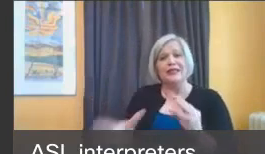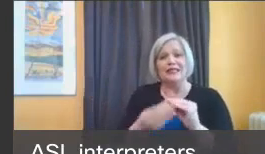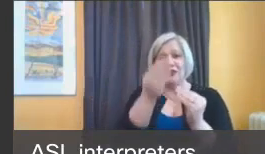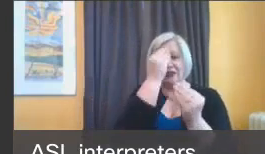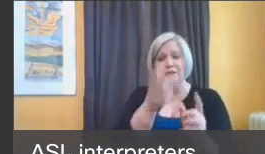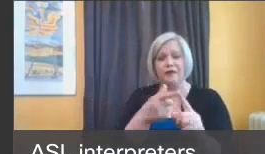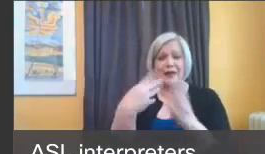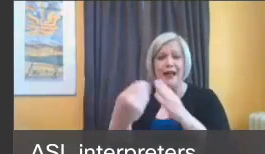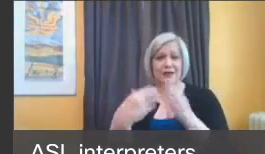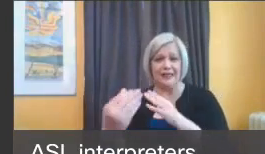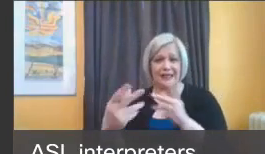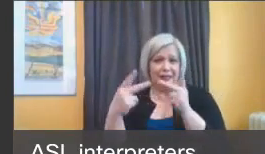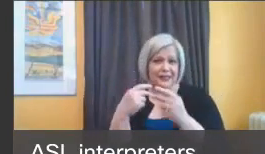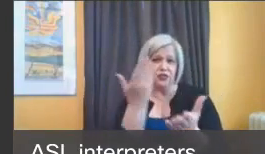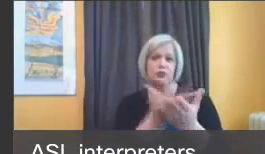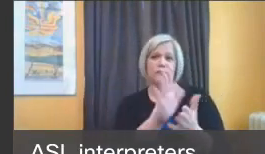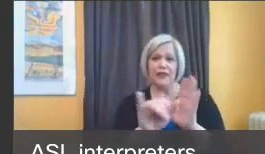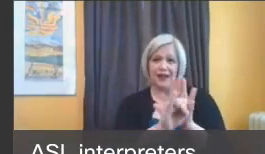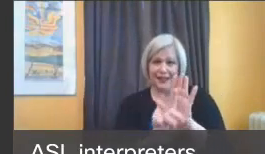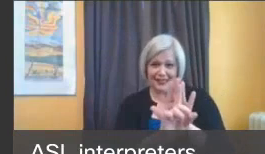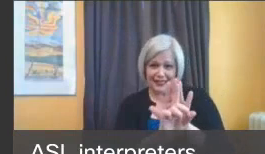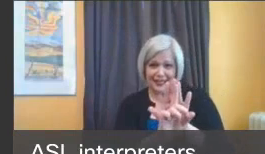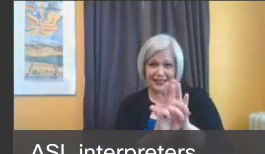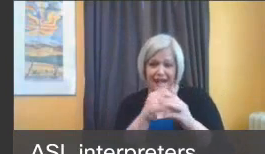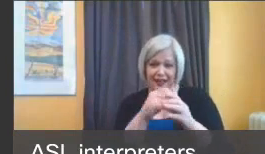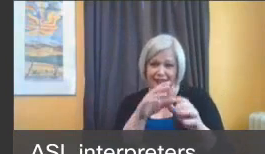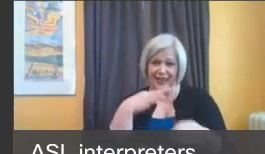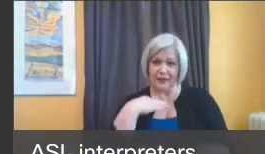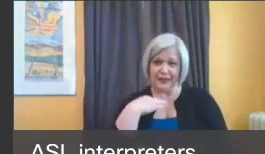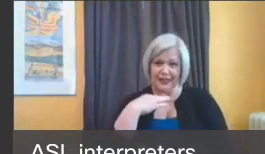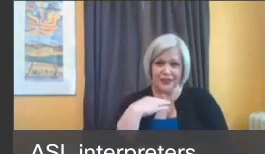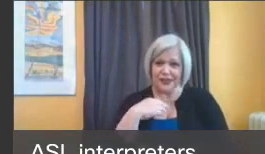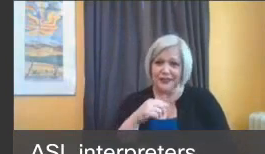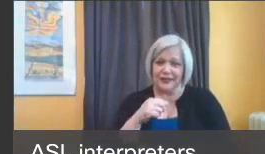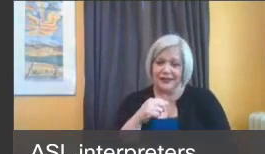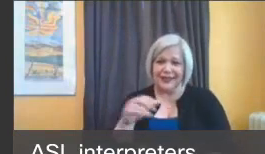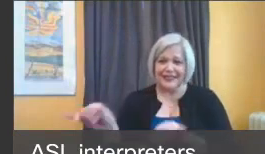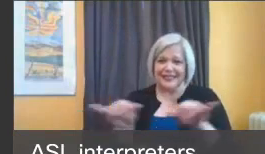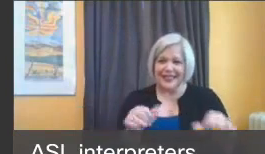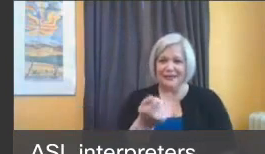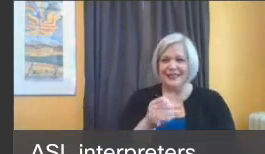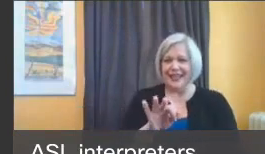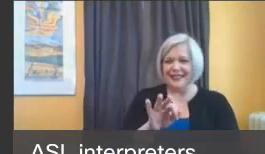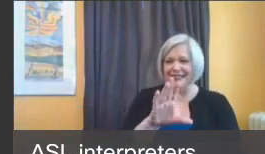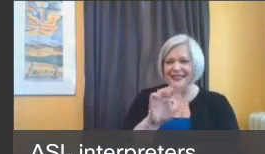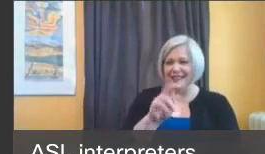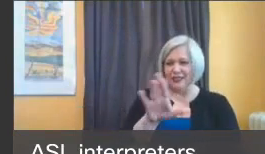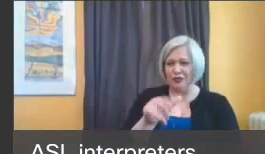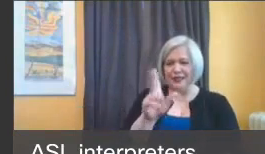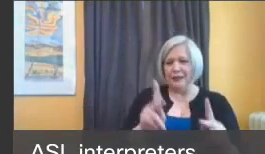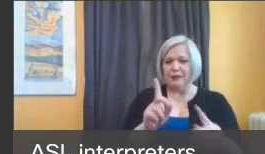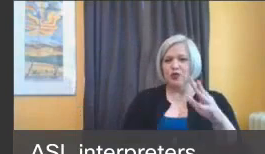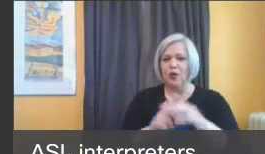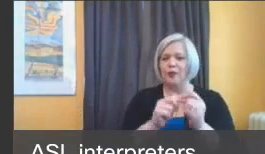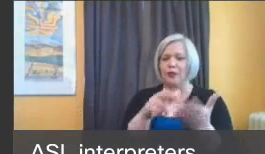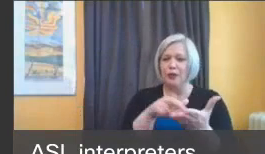from outside sources to verify their identity on the application, is not unlike the 19th century requirement that voters show up with